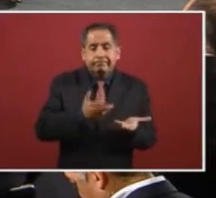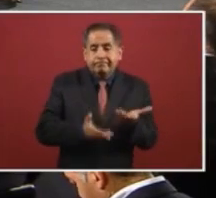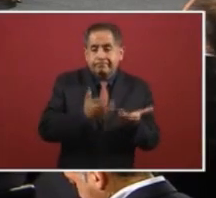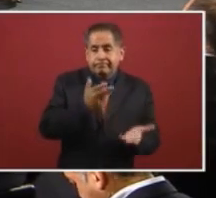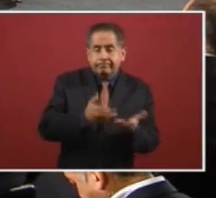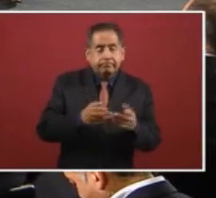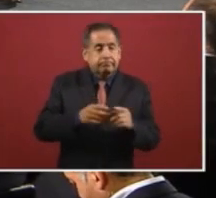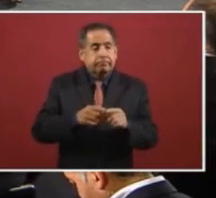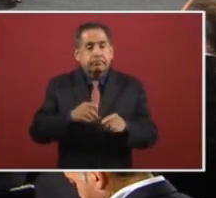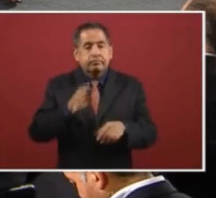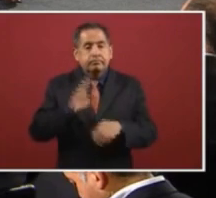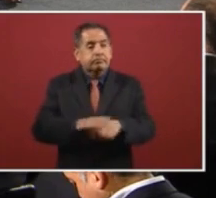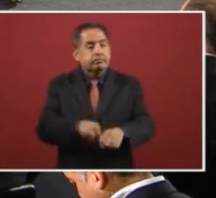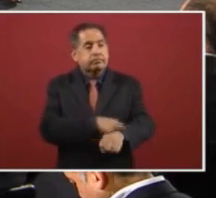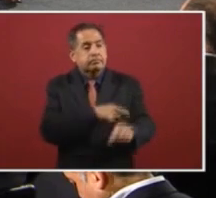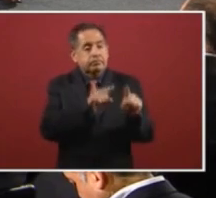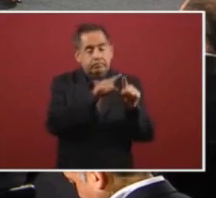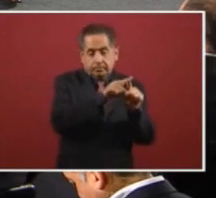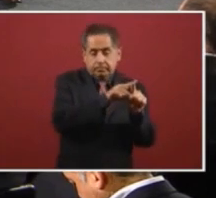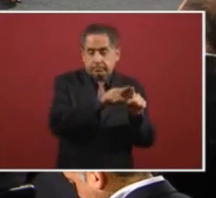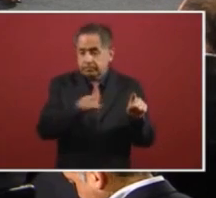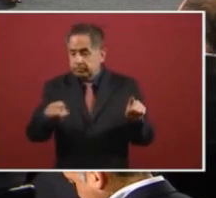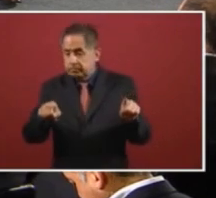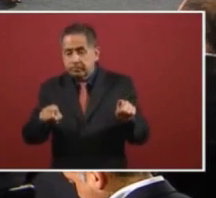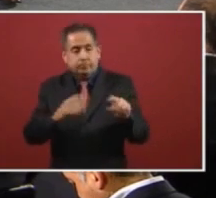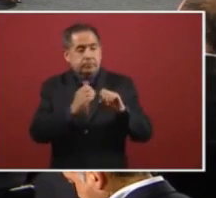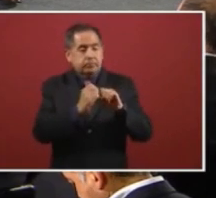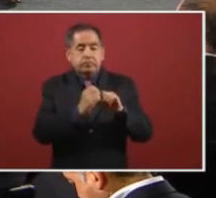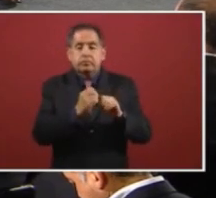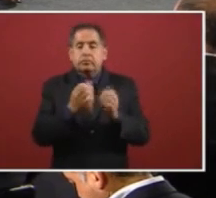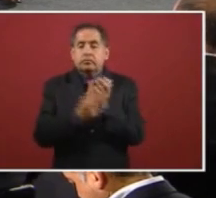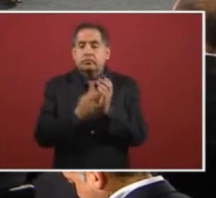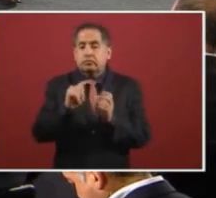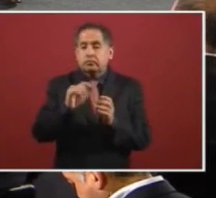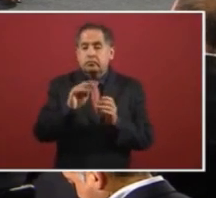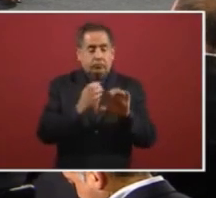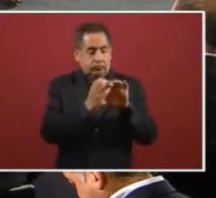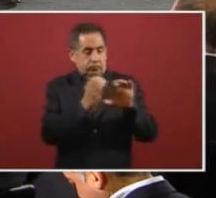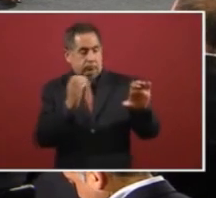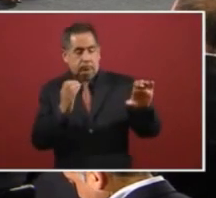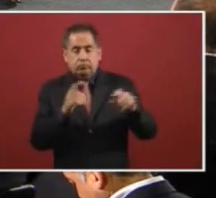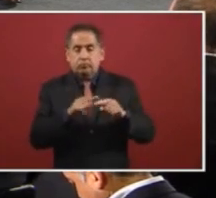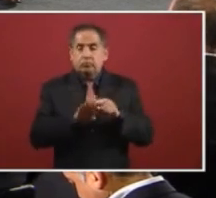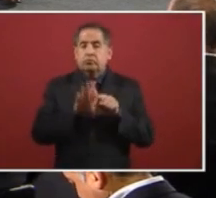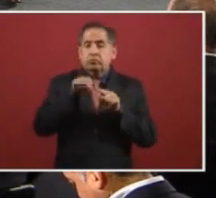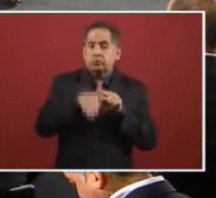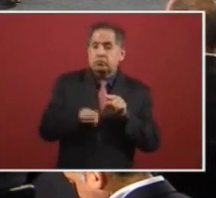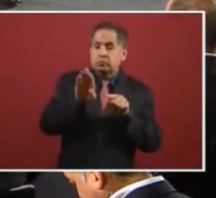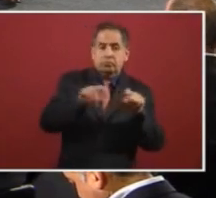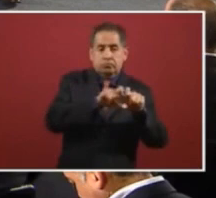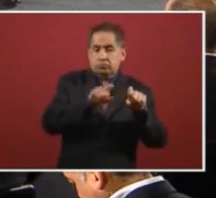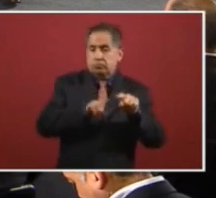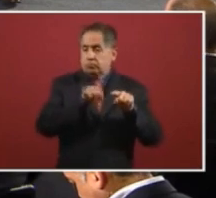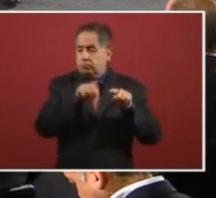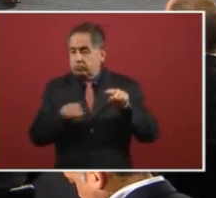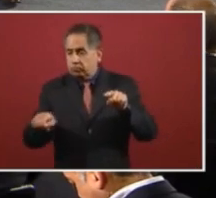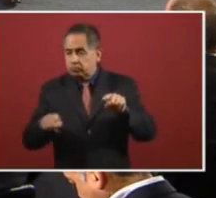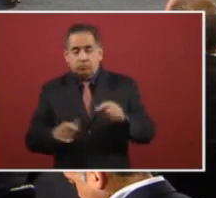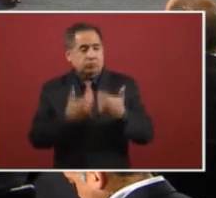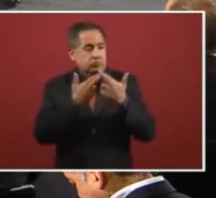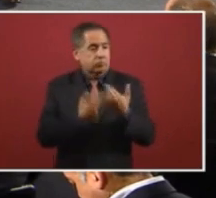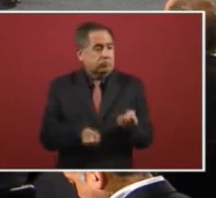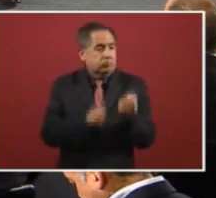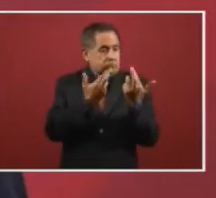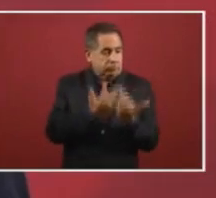the tariffs are related to the distances, the diameter of the tubes, and